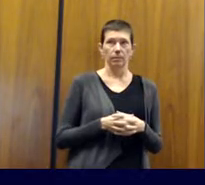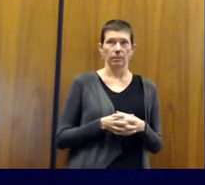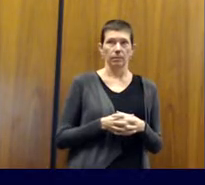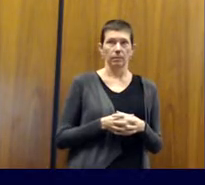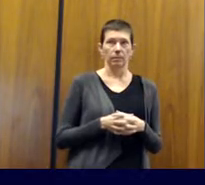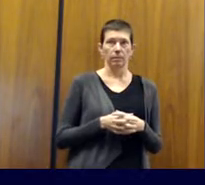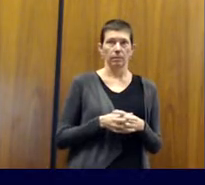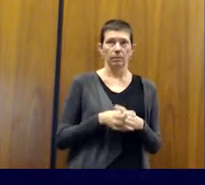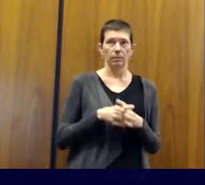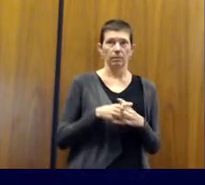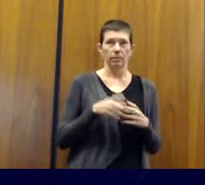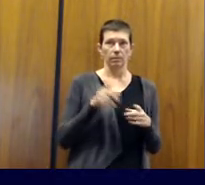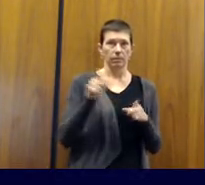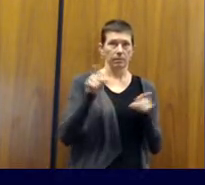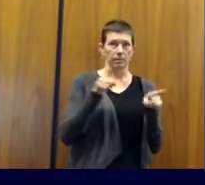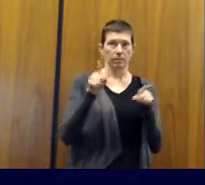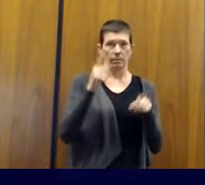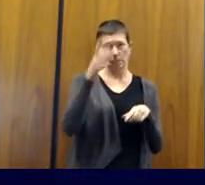Anyone?